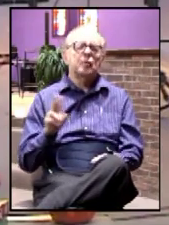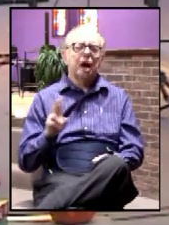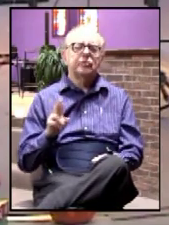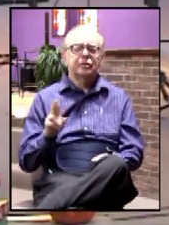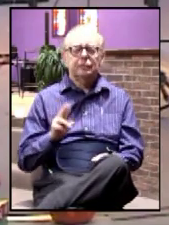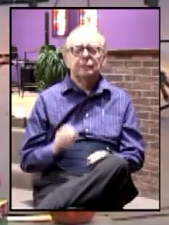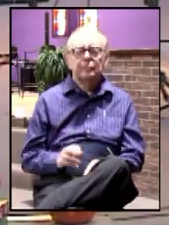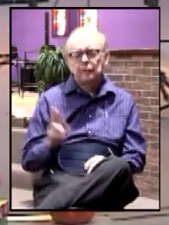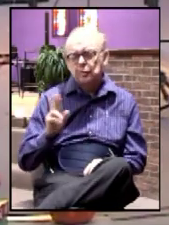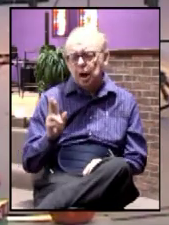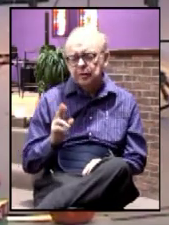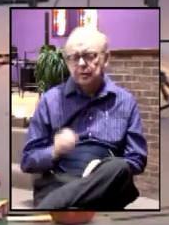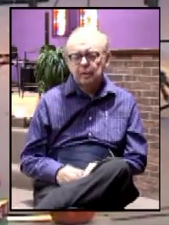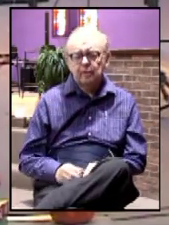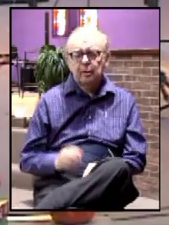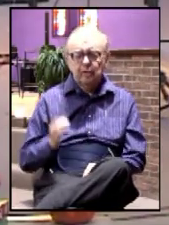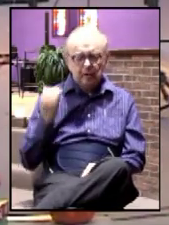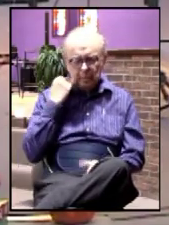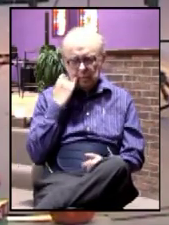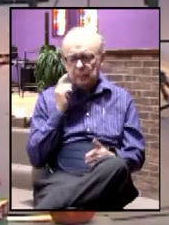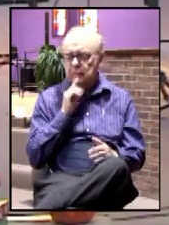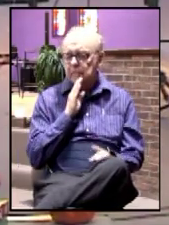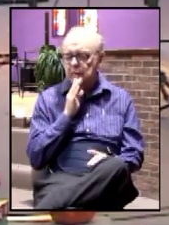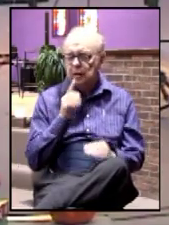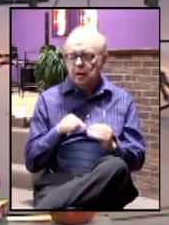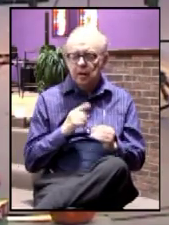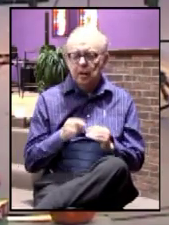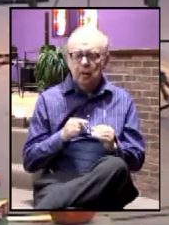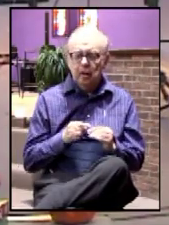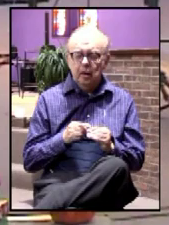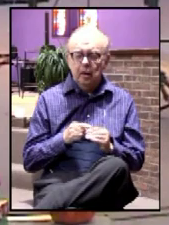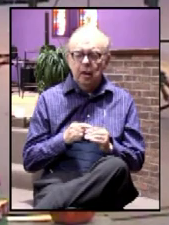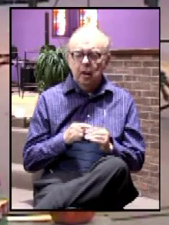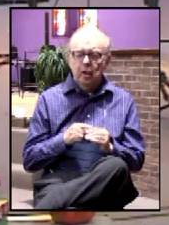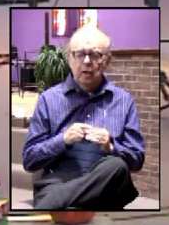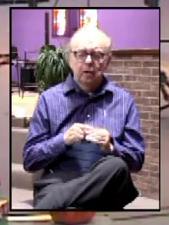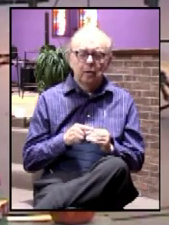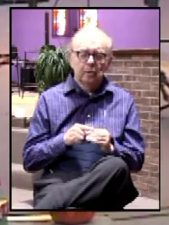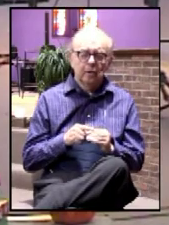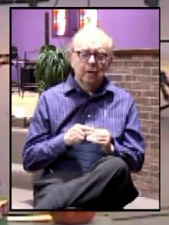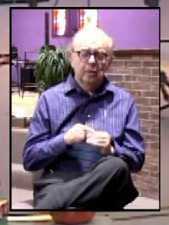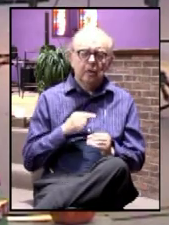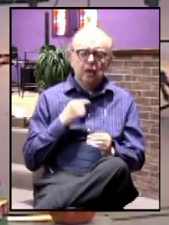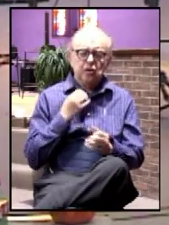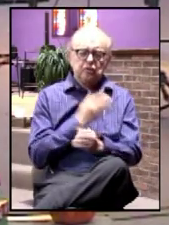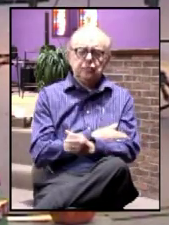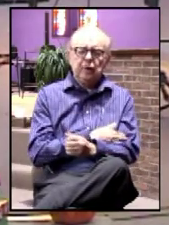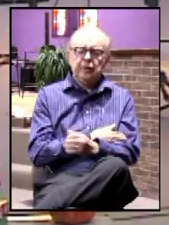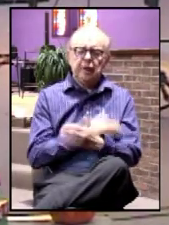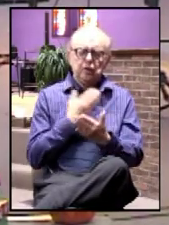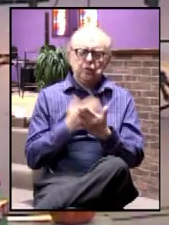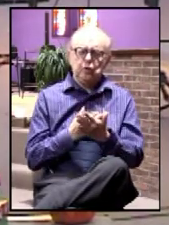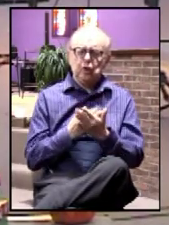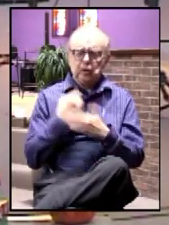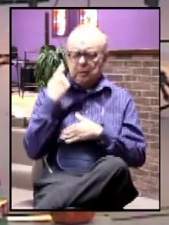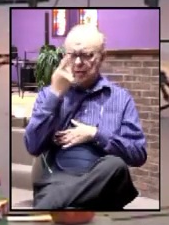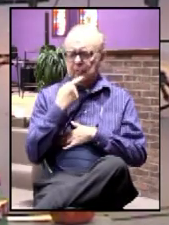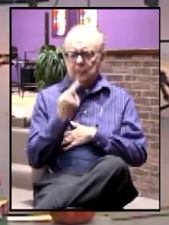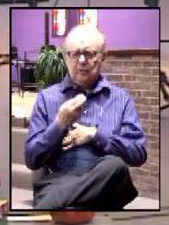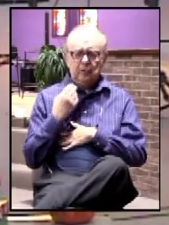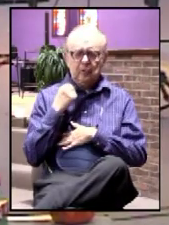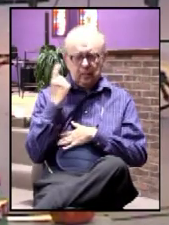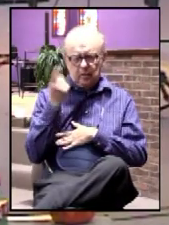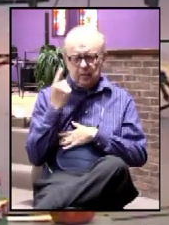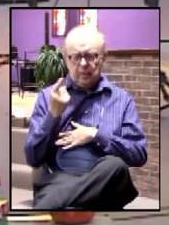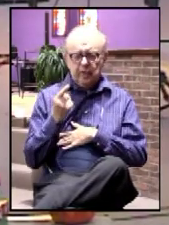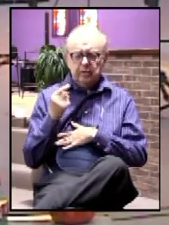So if I was to talk about raw strength and rugged good looks, I